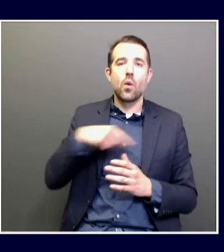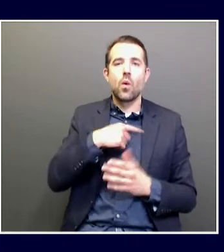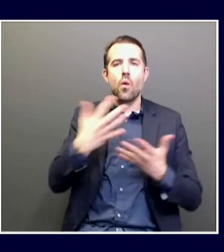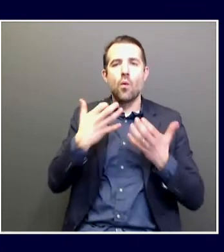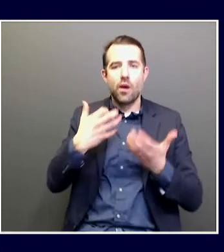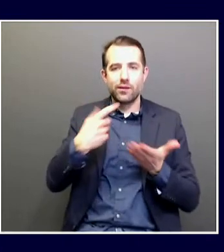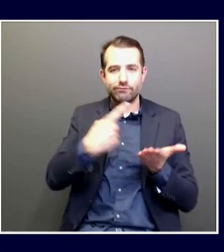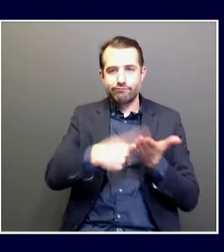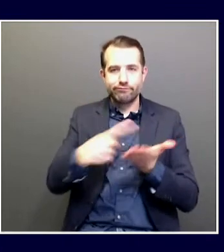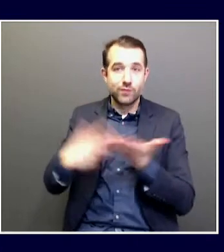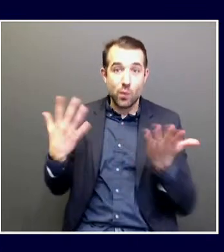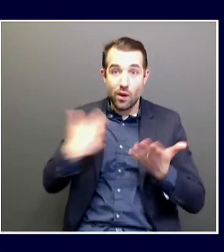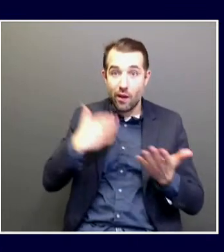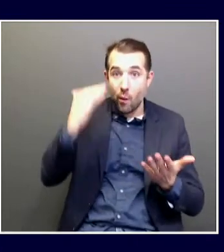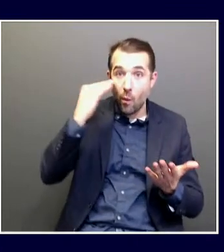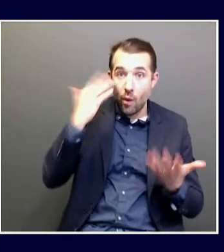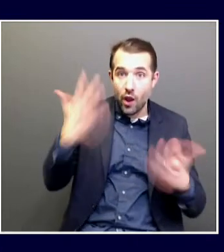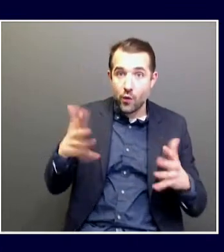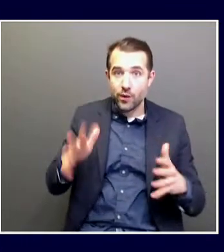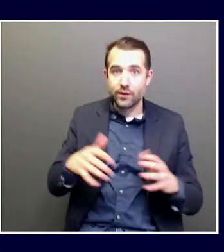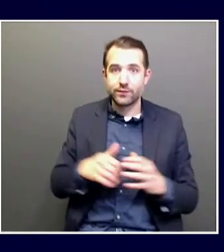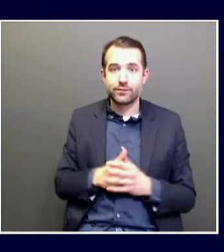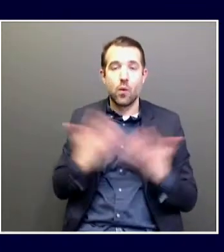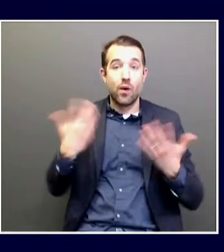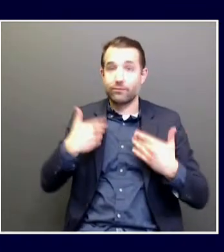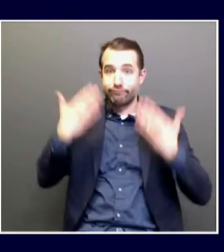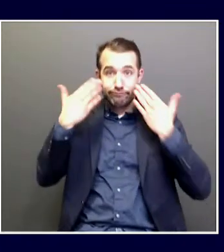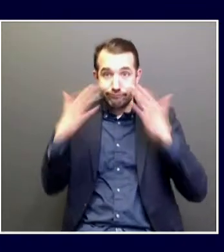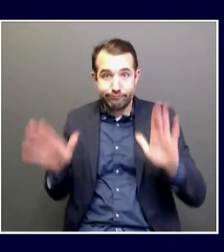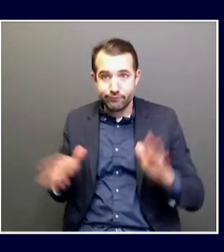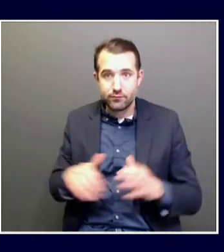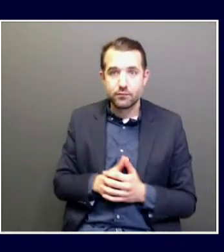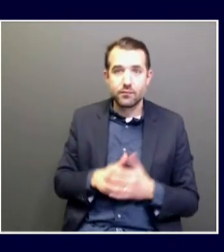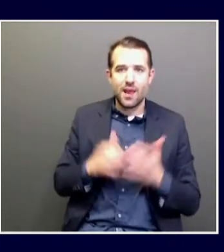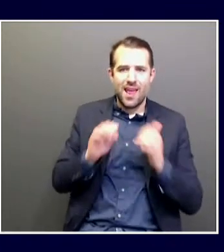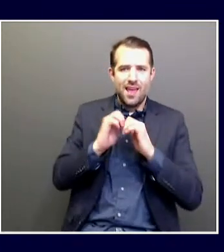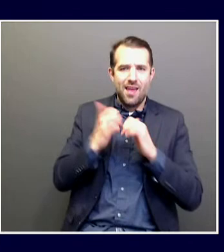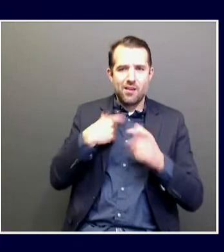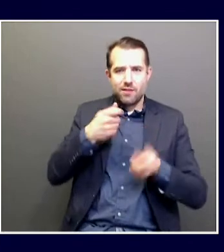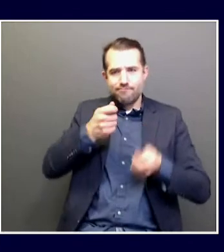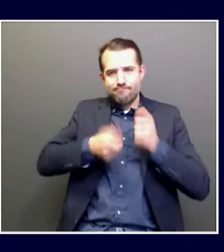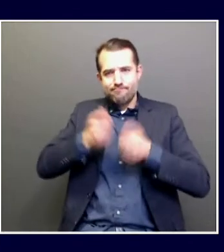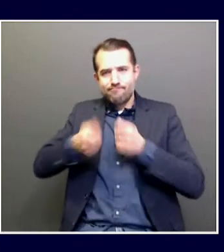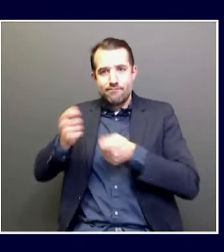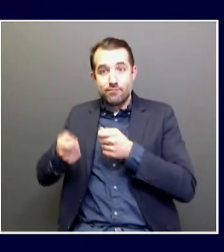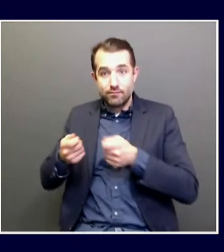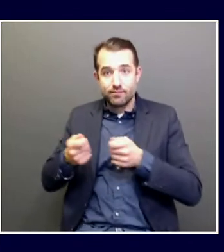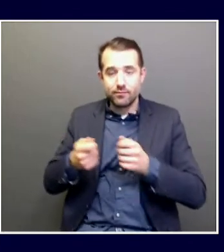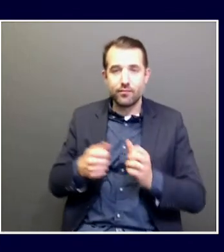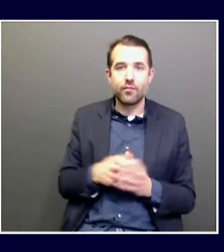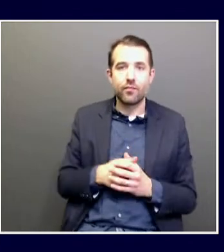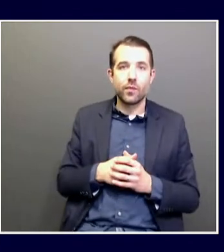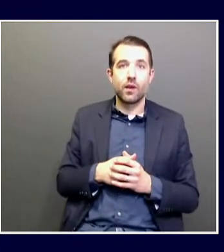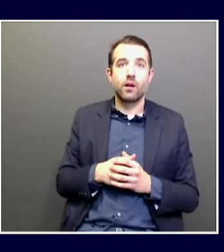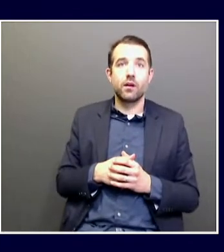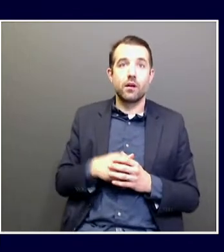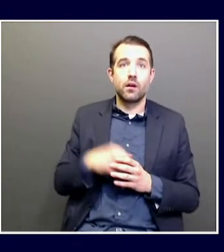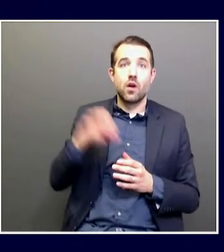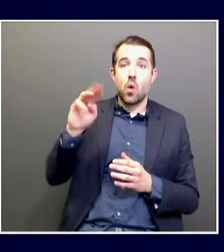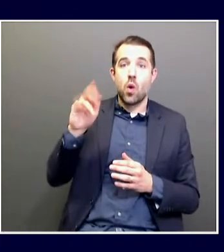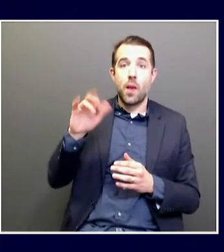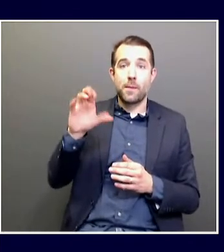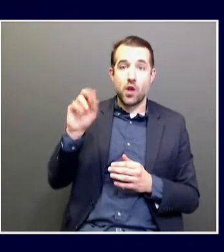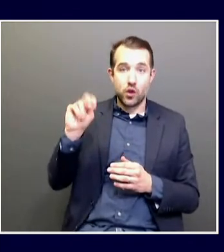how it's evolving. There are a lot of questions around Omicron, but I don't want people to say, well, no one knows what's happening,